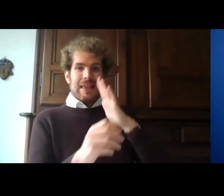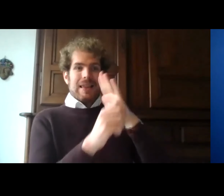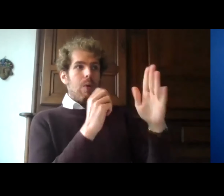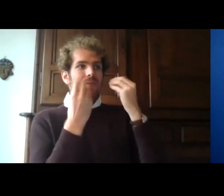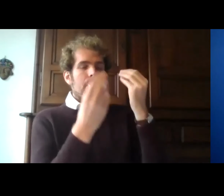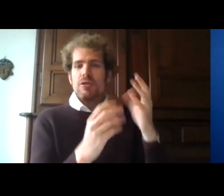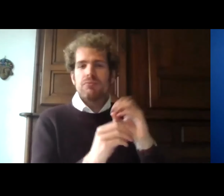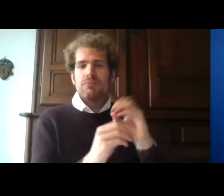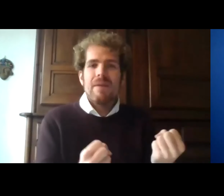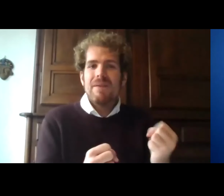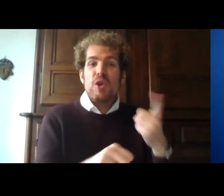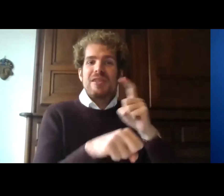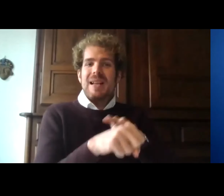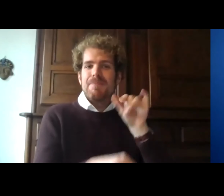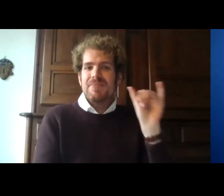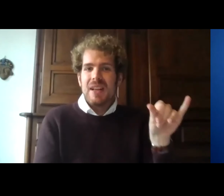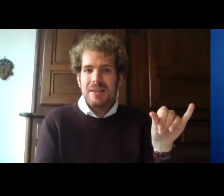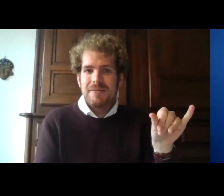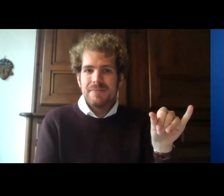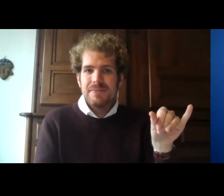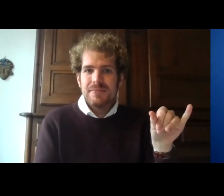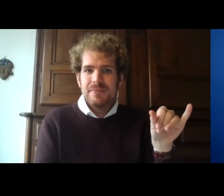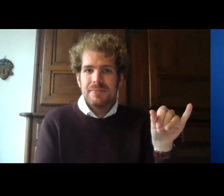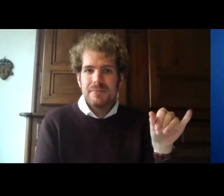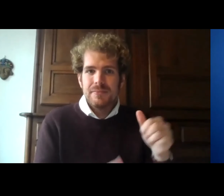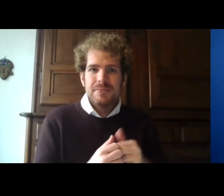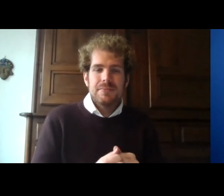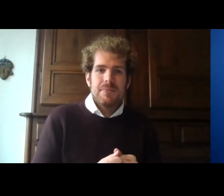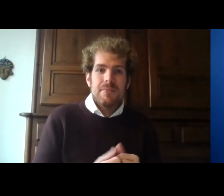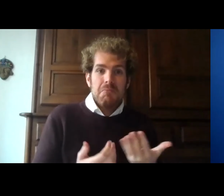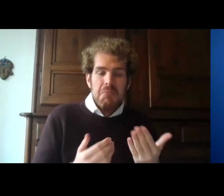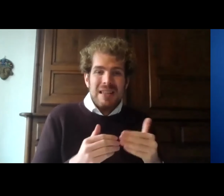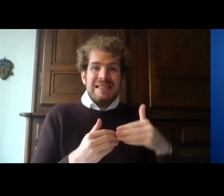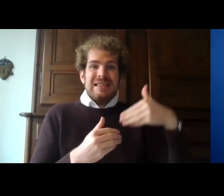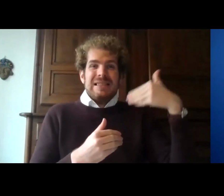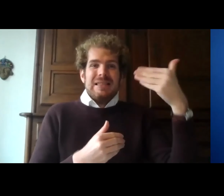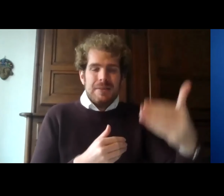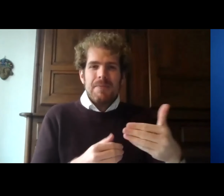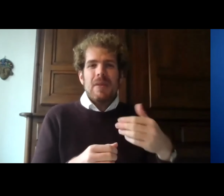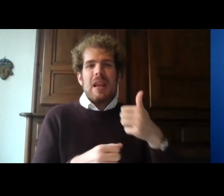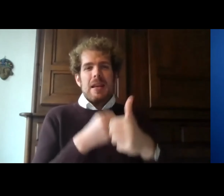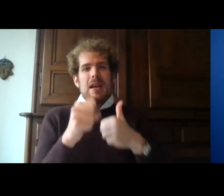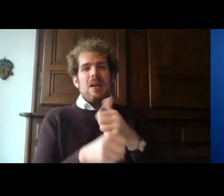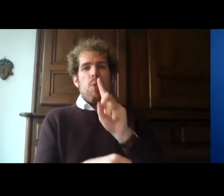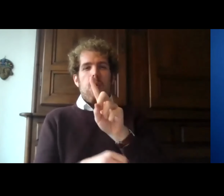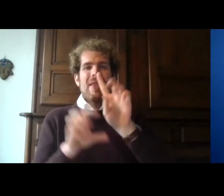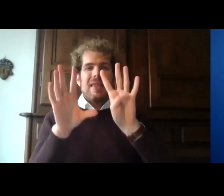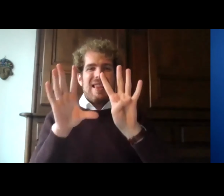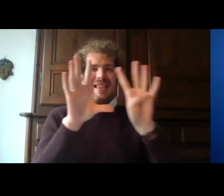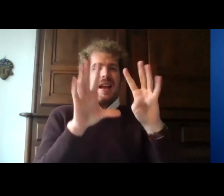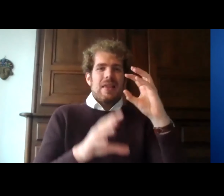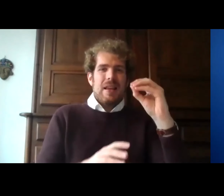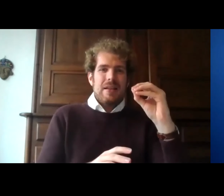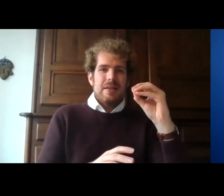Before that time, they had to depend on other people for relaying that information. It wasn't until the subtitling and captioning came about that they